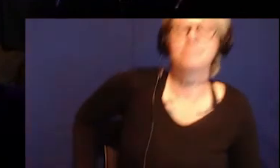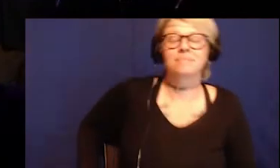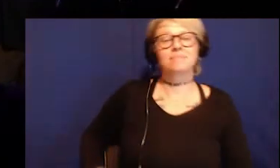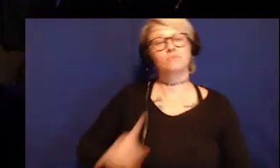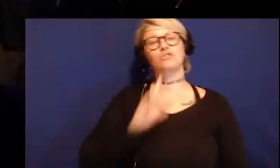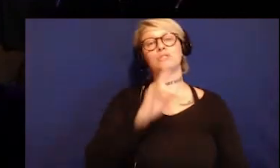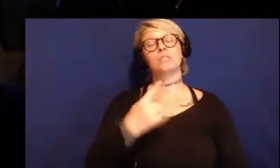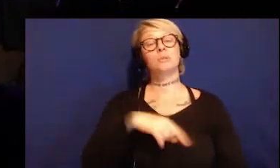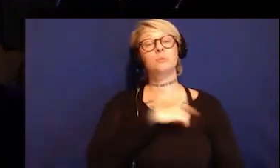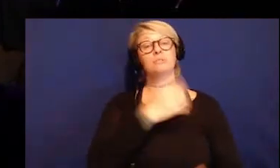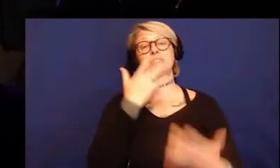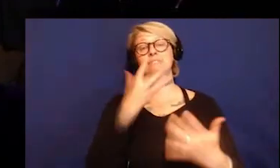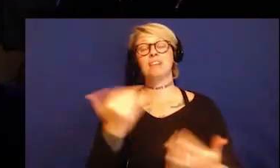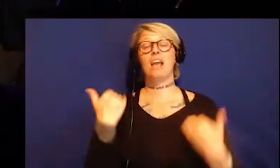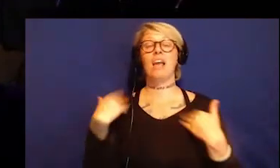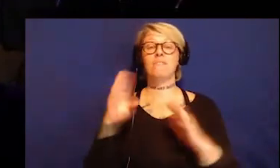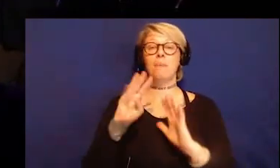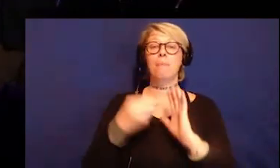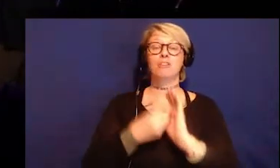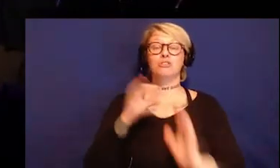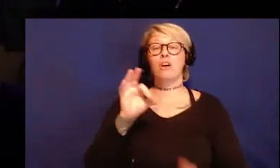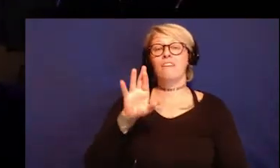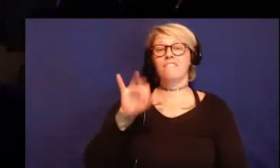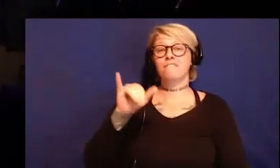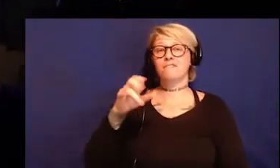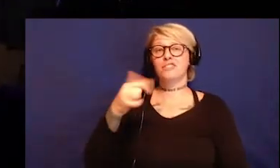Montreal Fringe Festival. Give it up for Montreal Fringe.